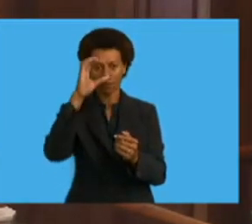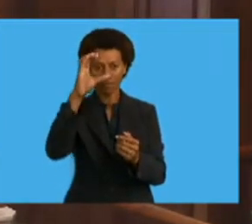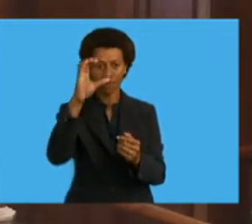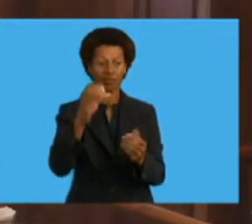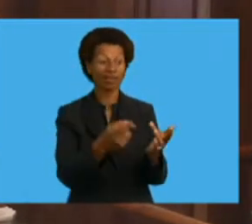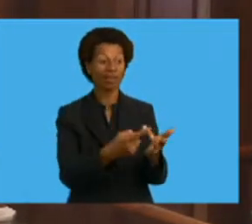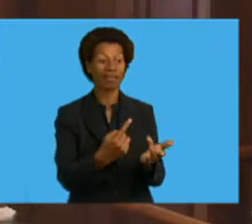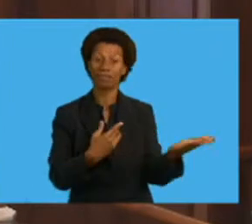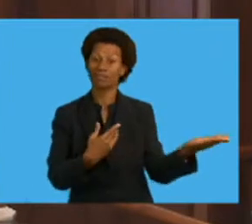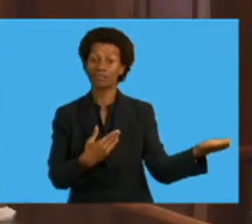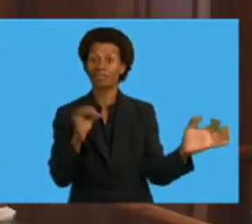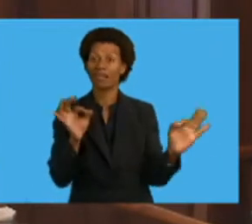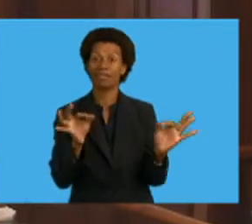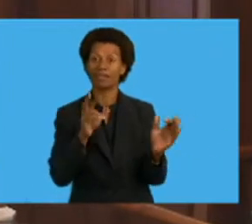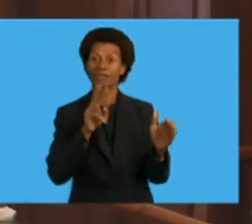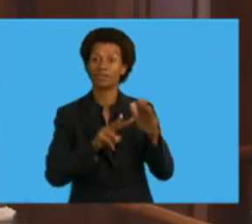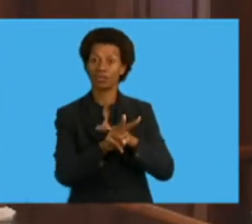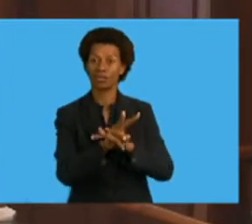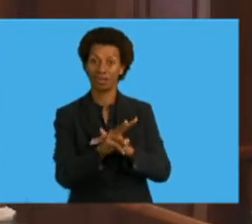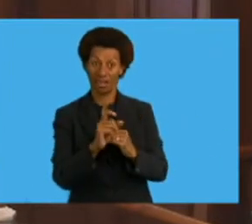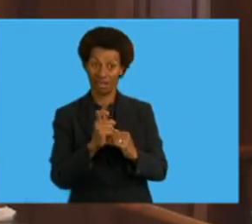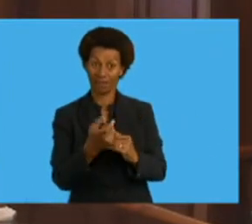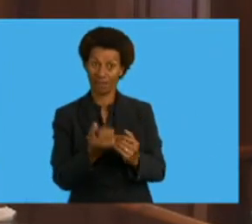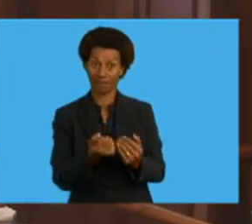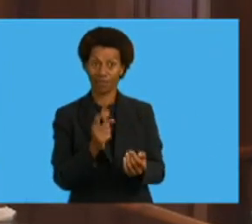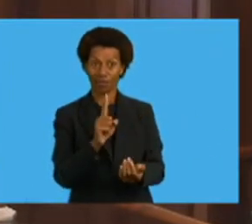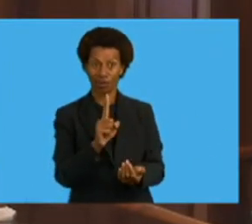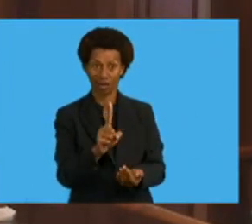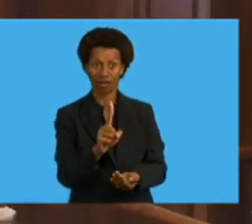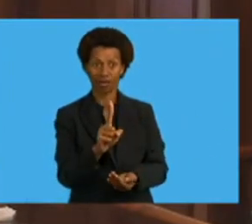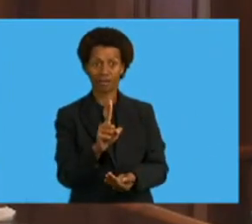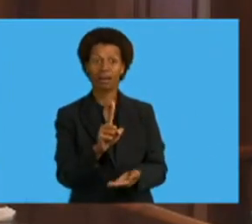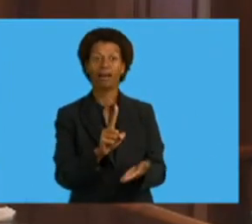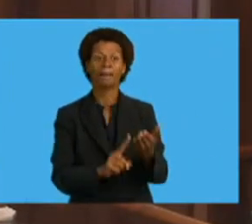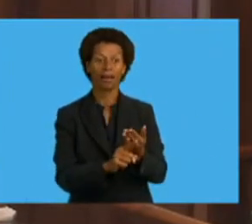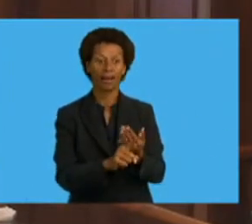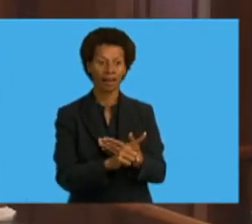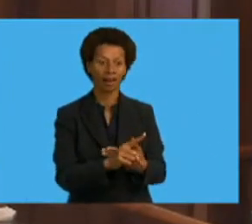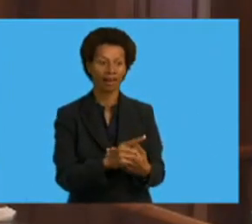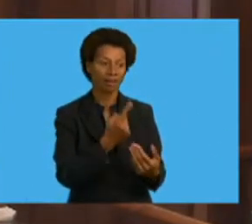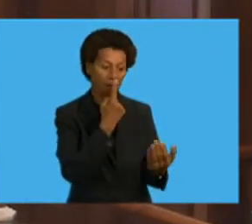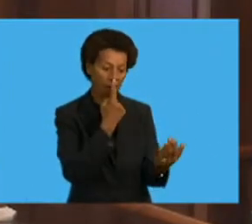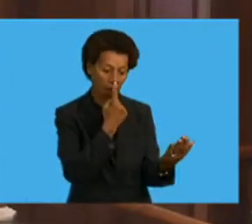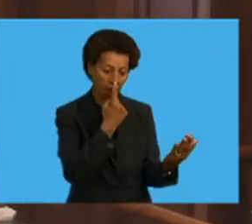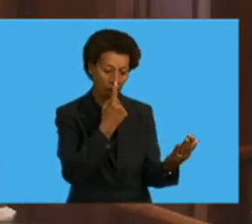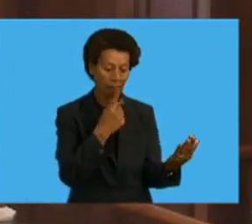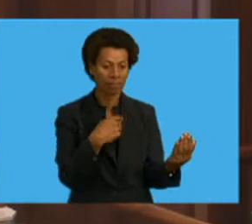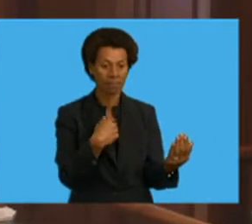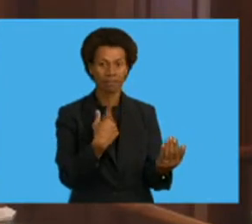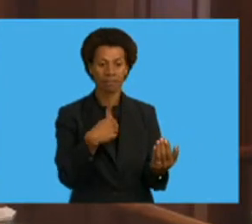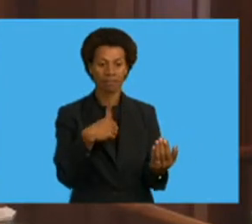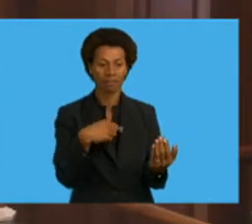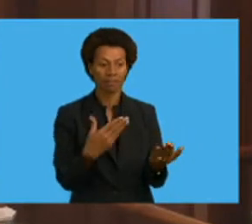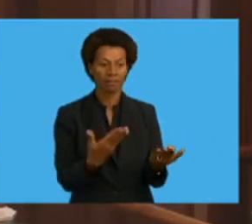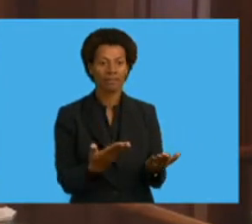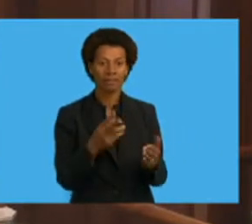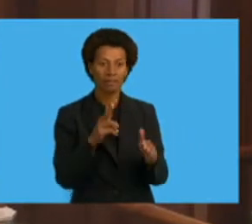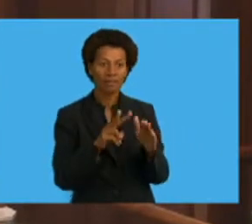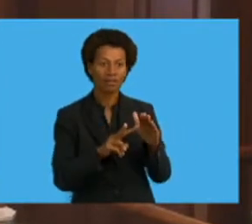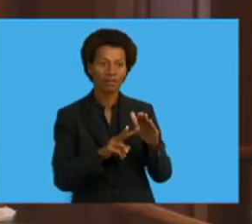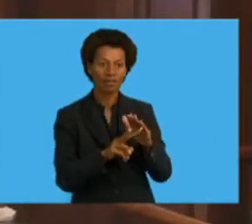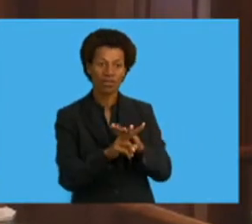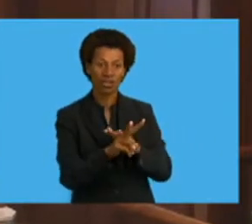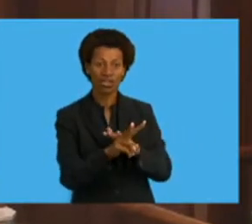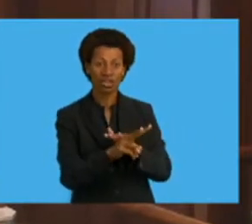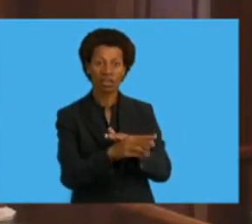at all. If they have one, Madam Speaker, it's only at the end of their noses. Because their vision is just to move from